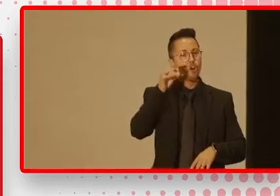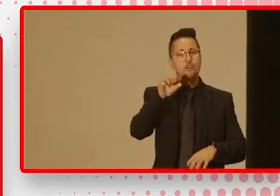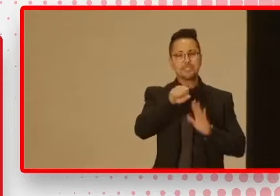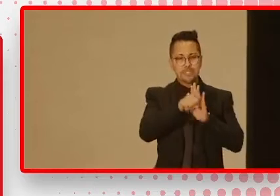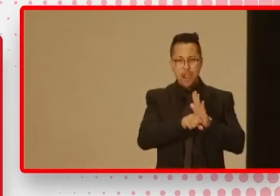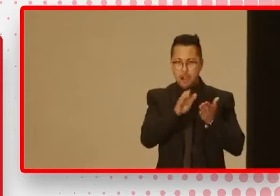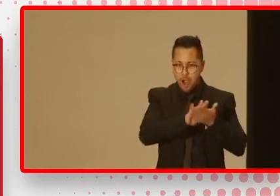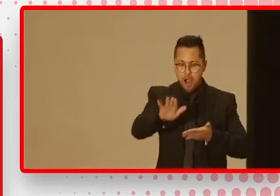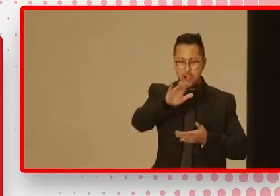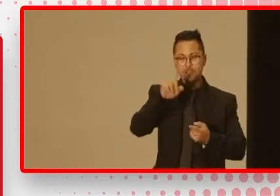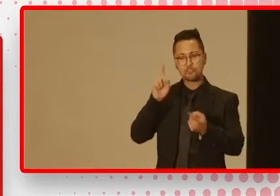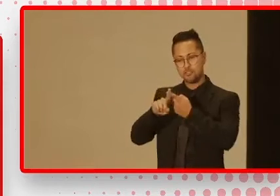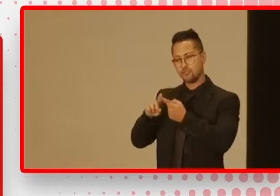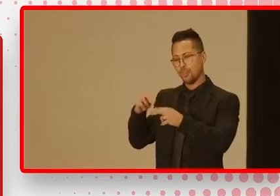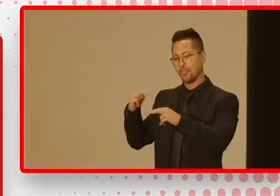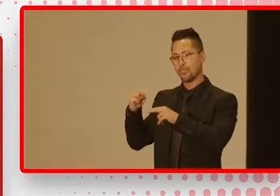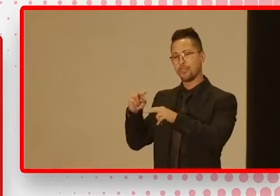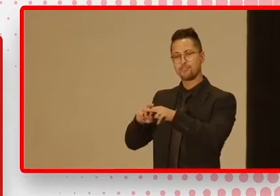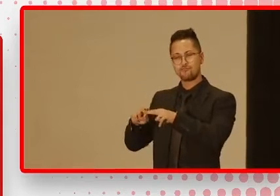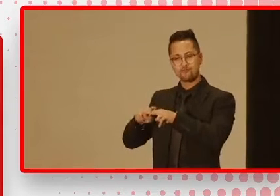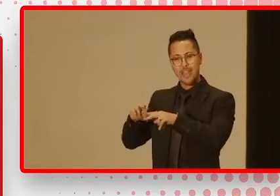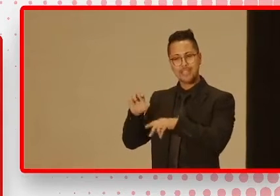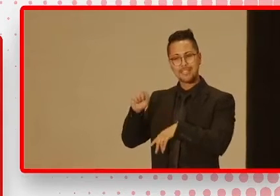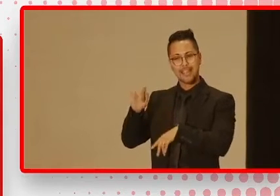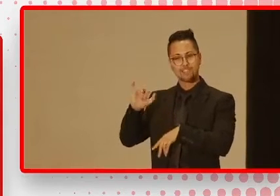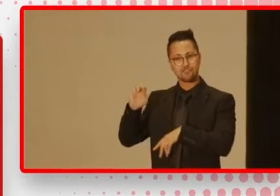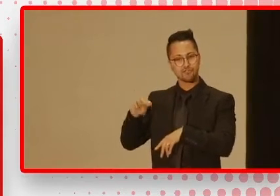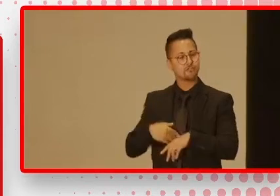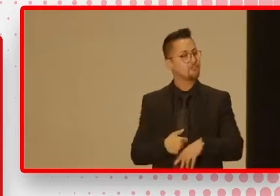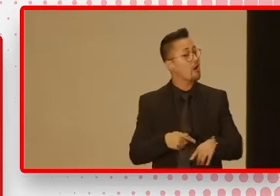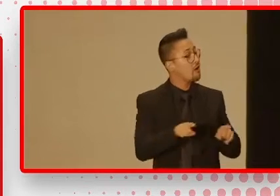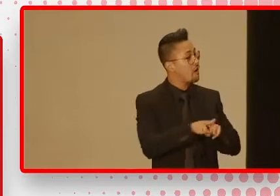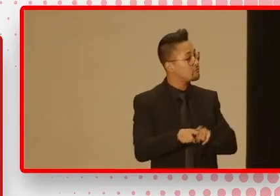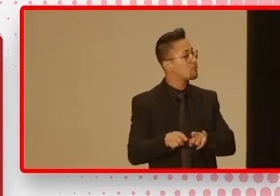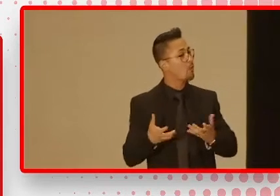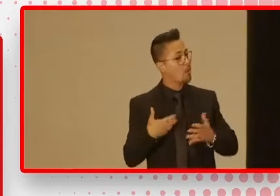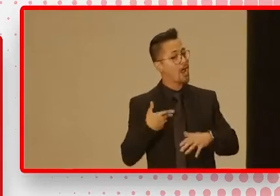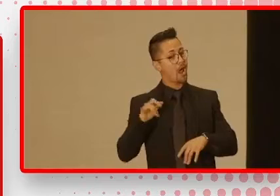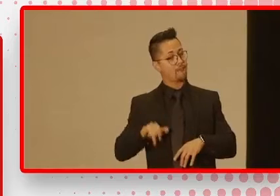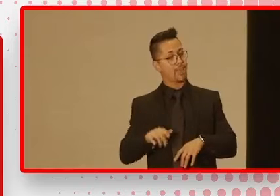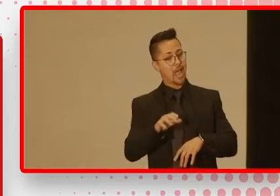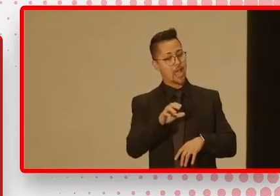Mary's train station. And we'd like to have this